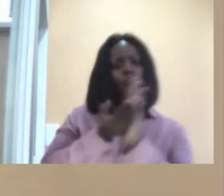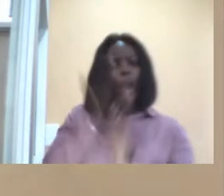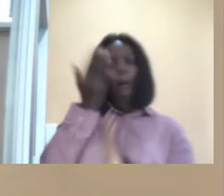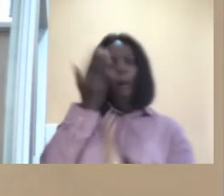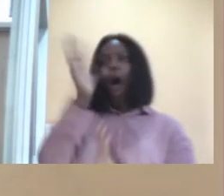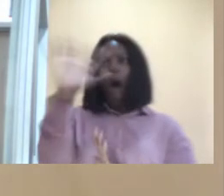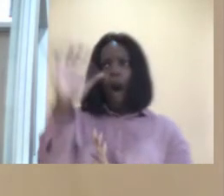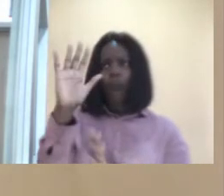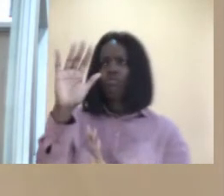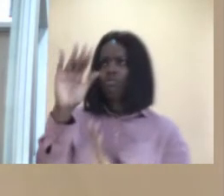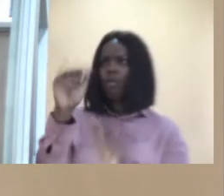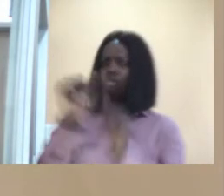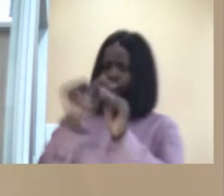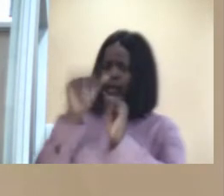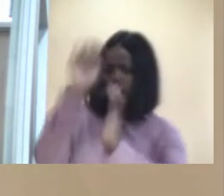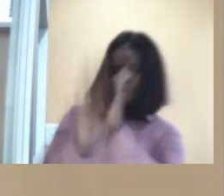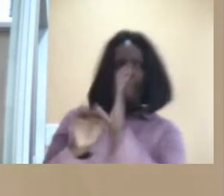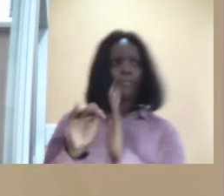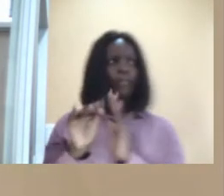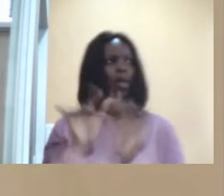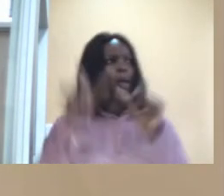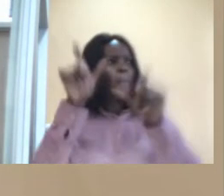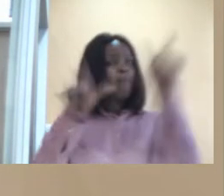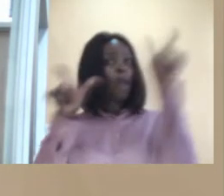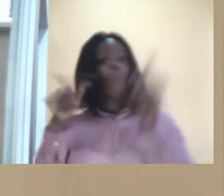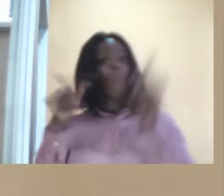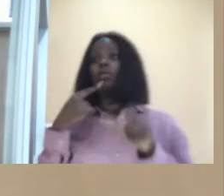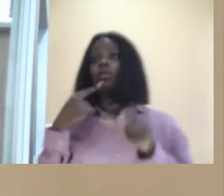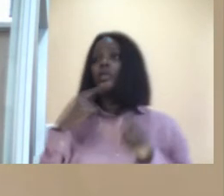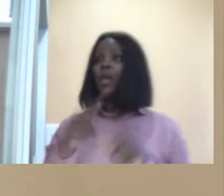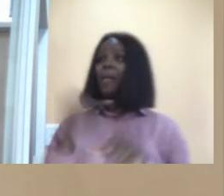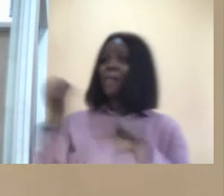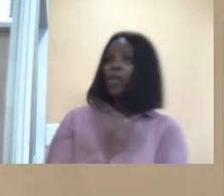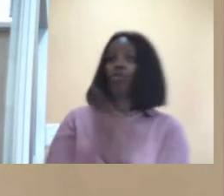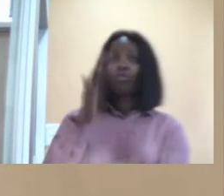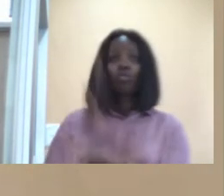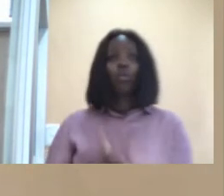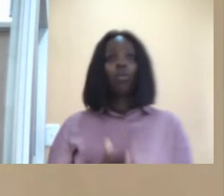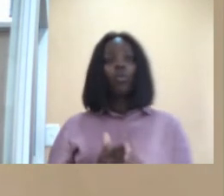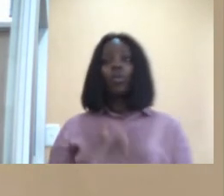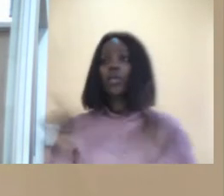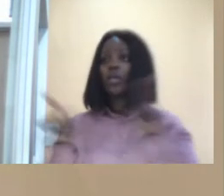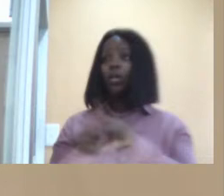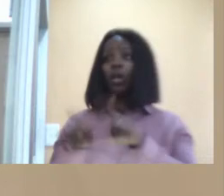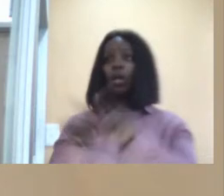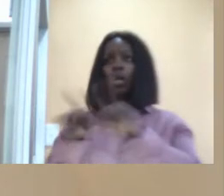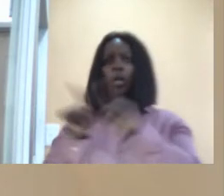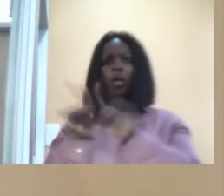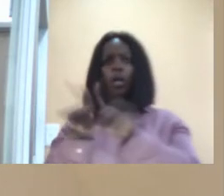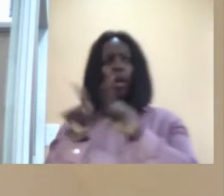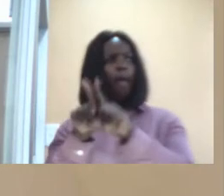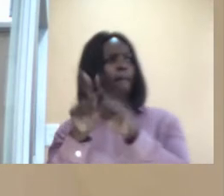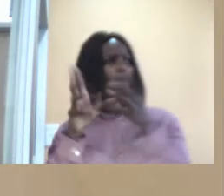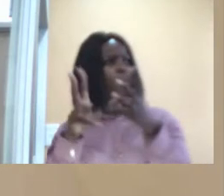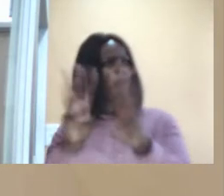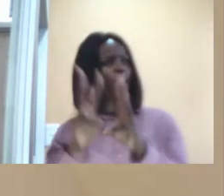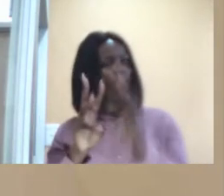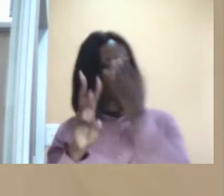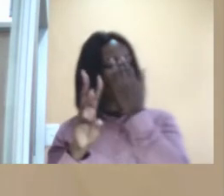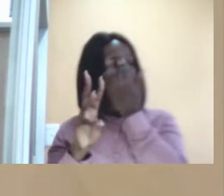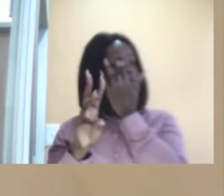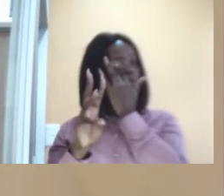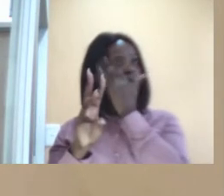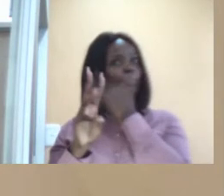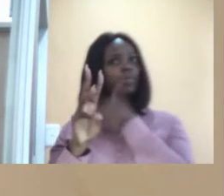was Honorable Zikalala and his collective that went shop and ensure that they even take the consumables that are coming from